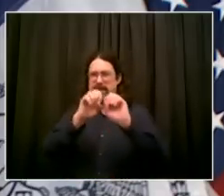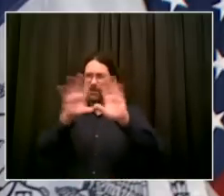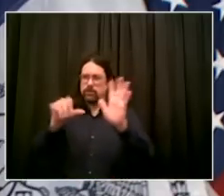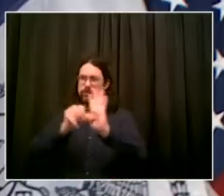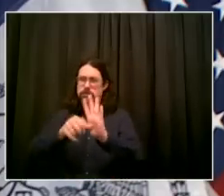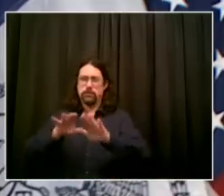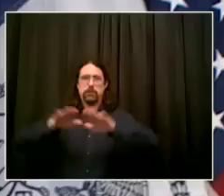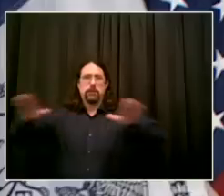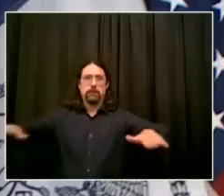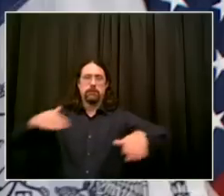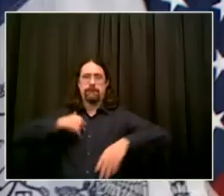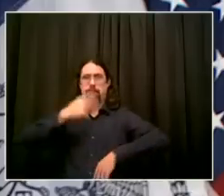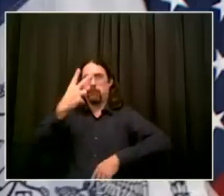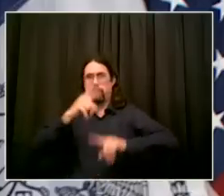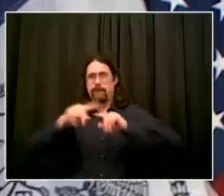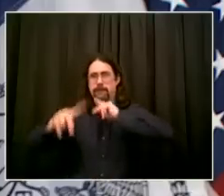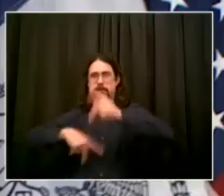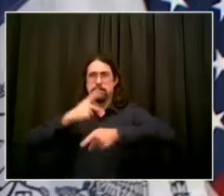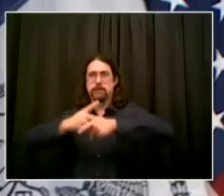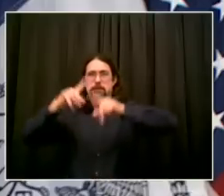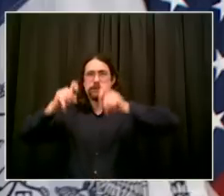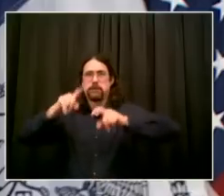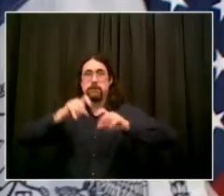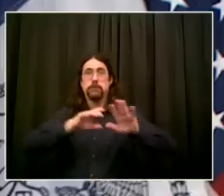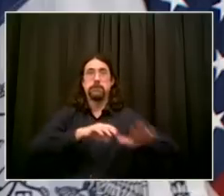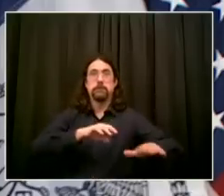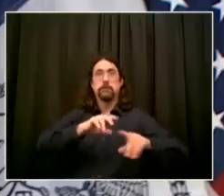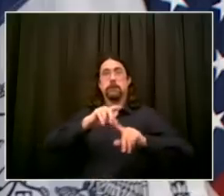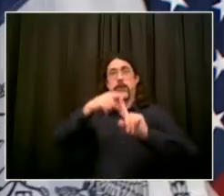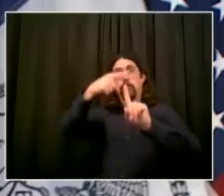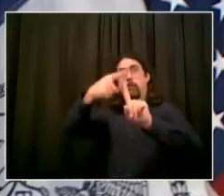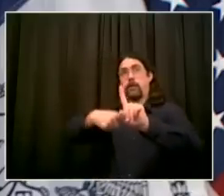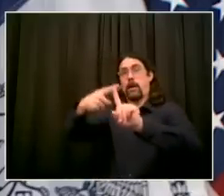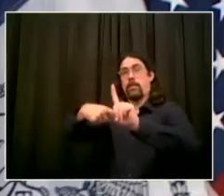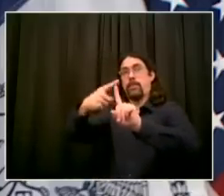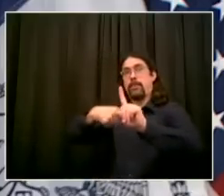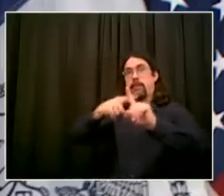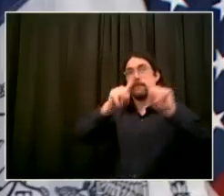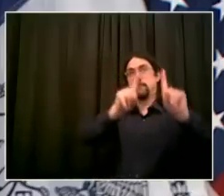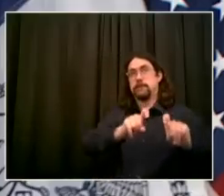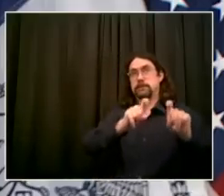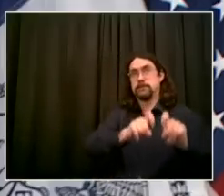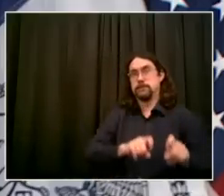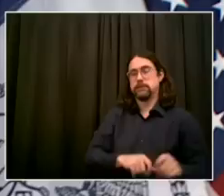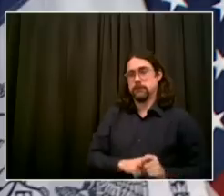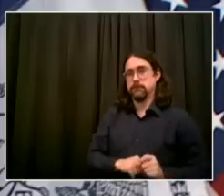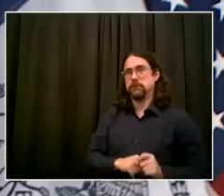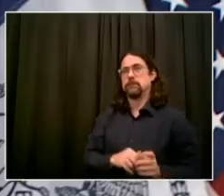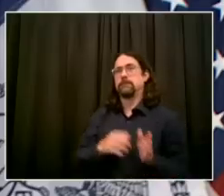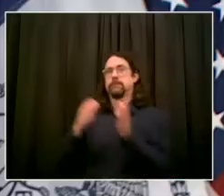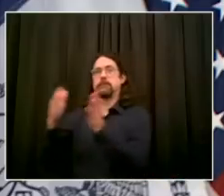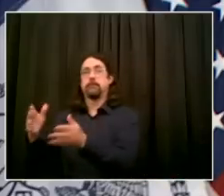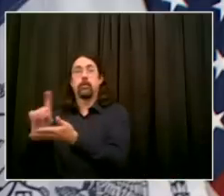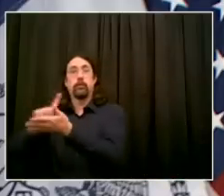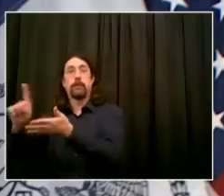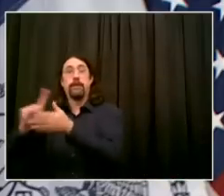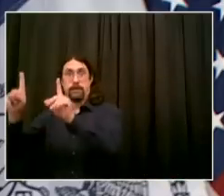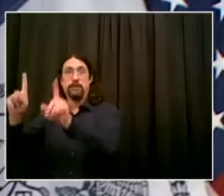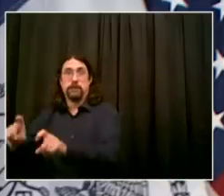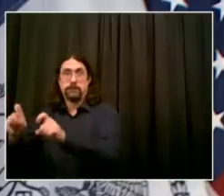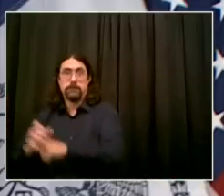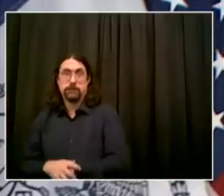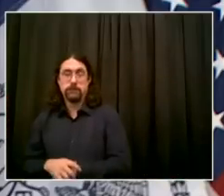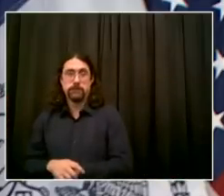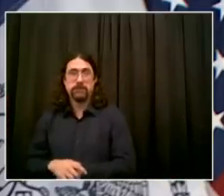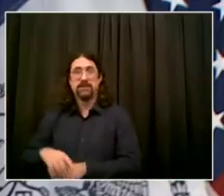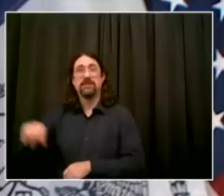16th. And that is going to be another crucial approach to help us know exactly what's going on and how to address